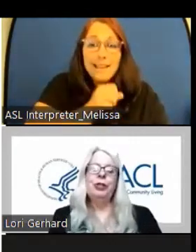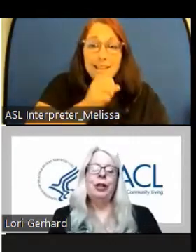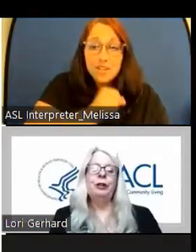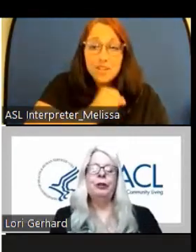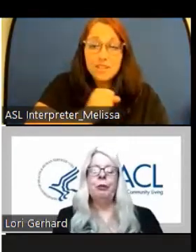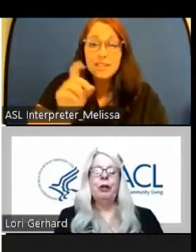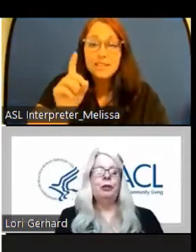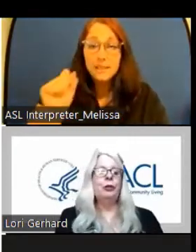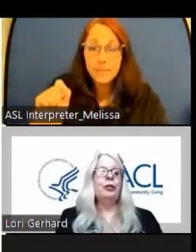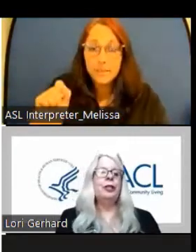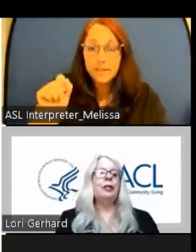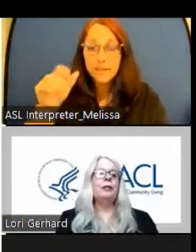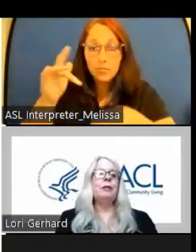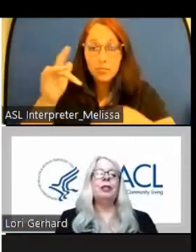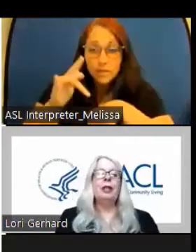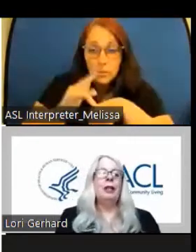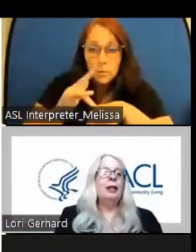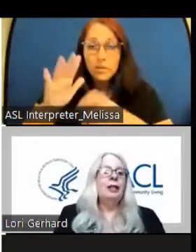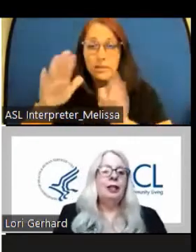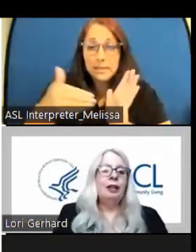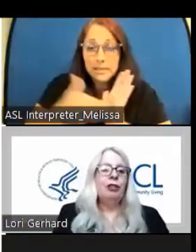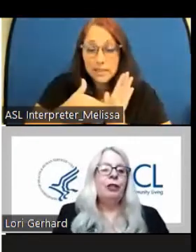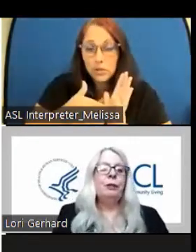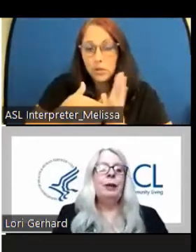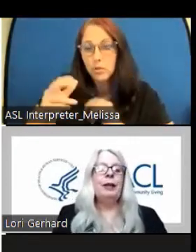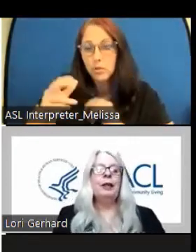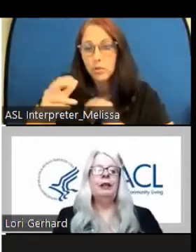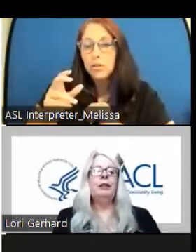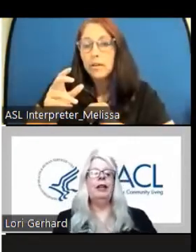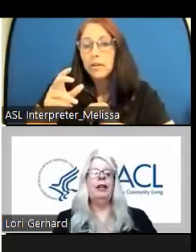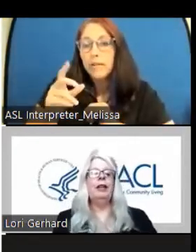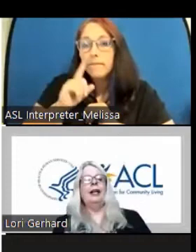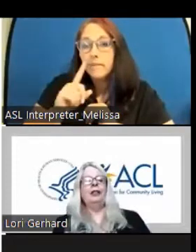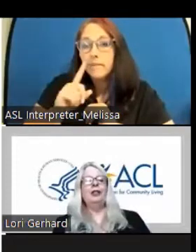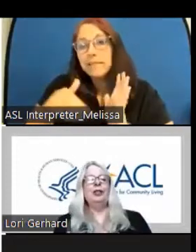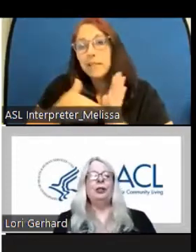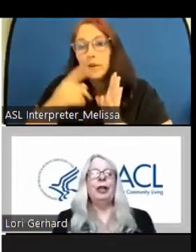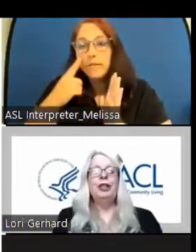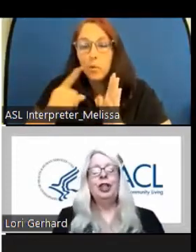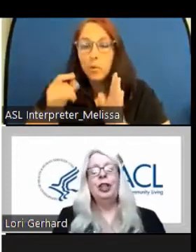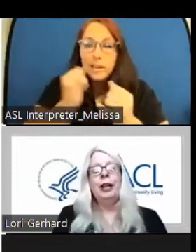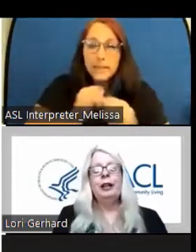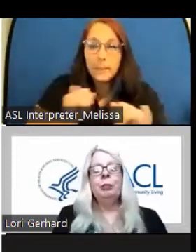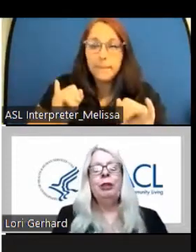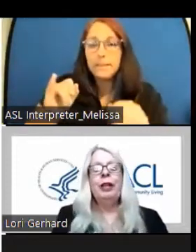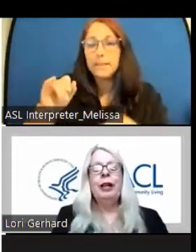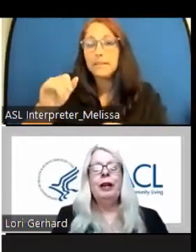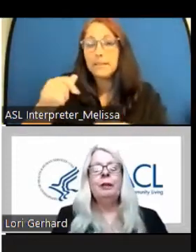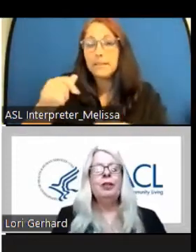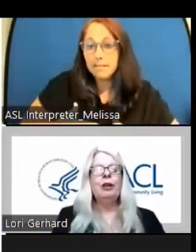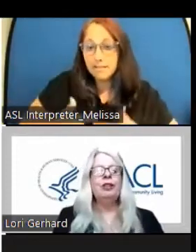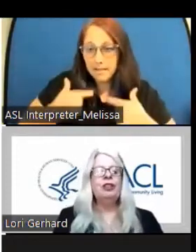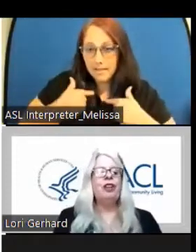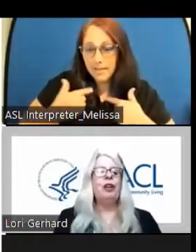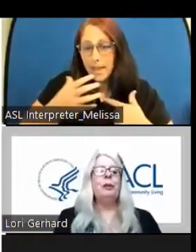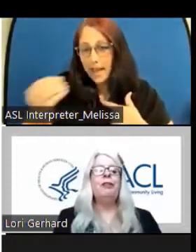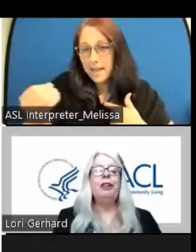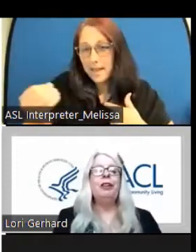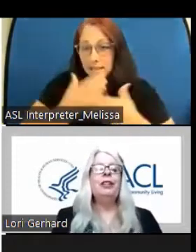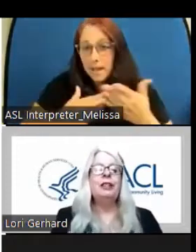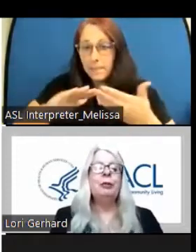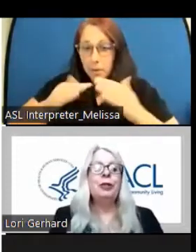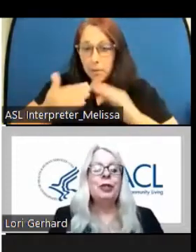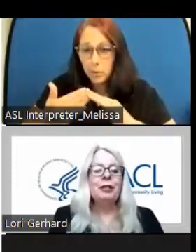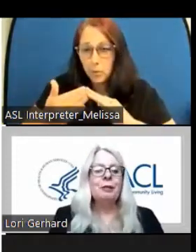Resource Center, No Wrong Door Systems, Centers for Independent Living, area agencies on aging, and community hubs are developing